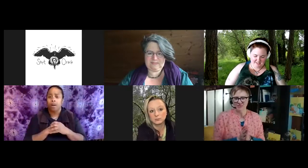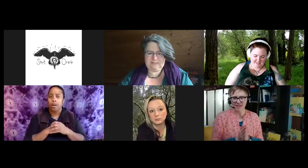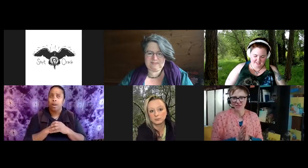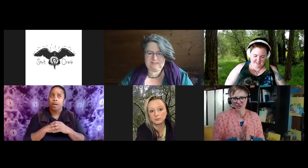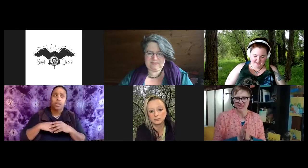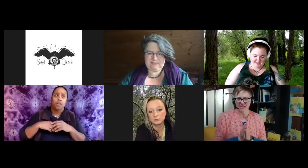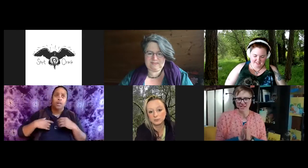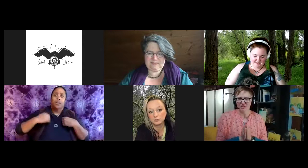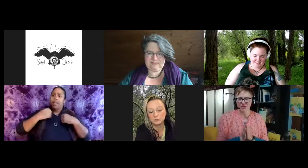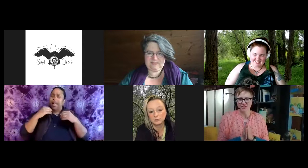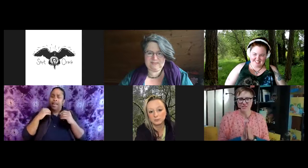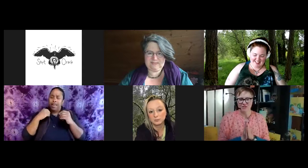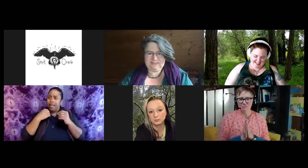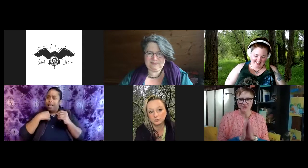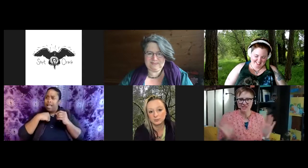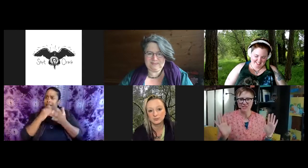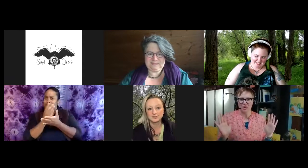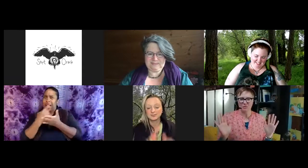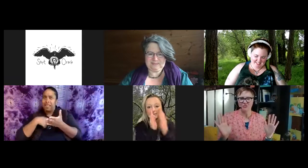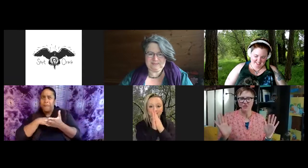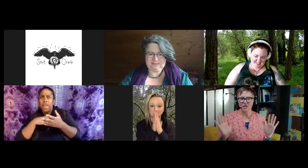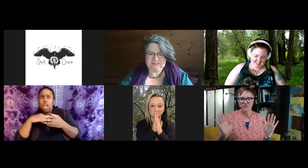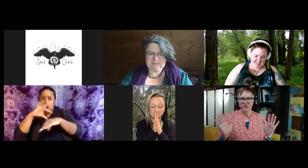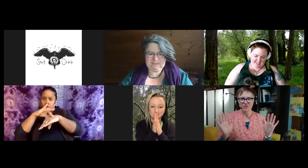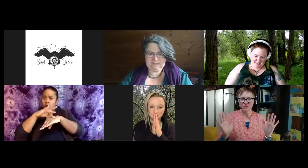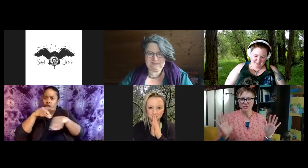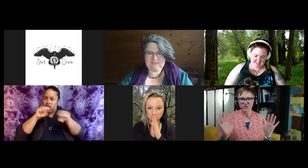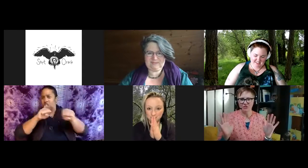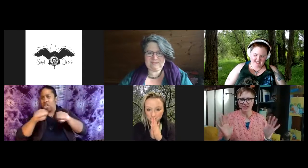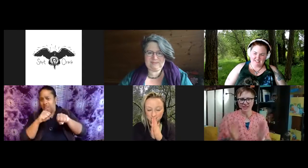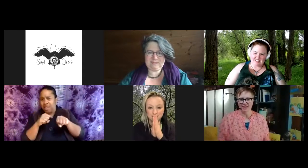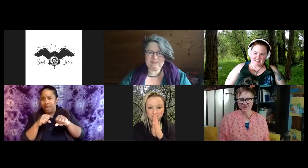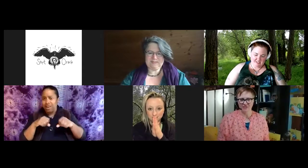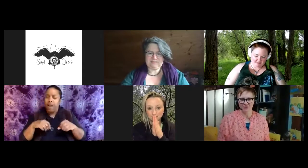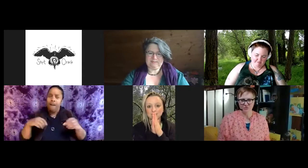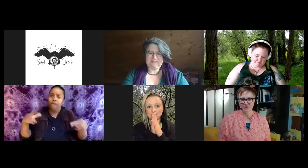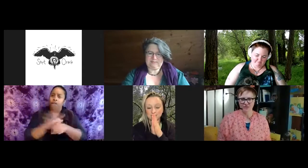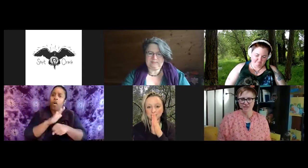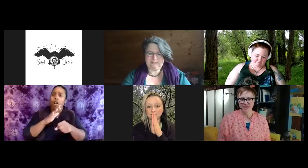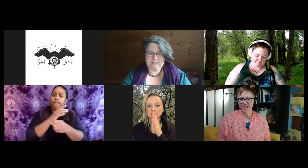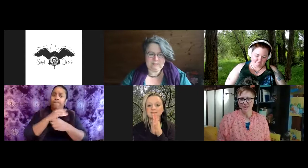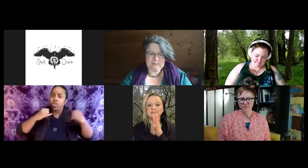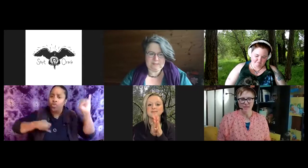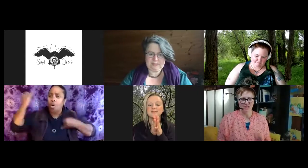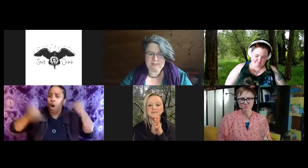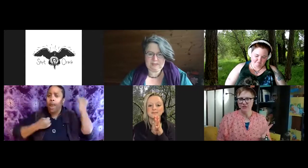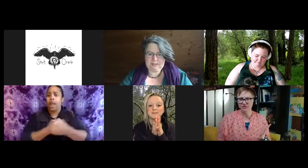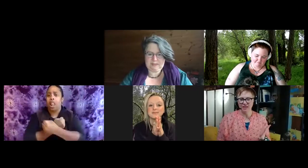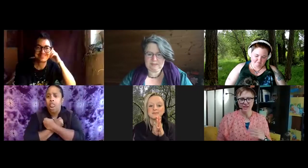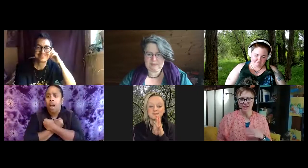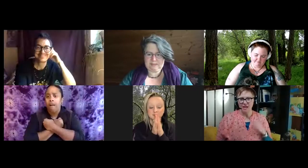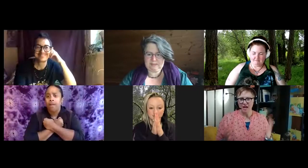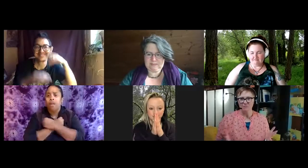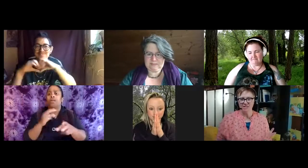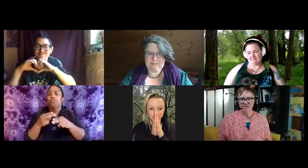earth-shaking. Let's make it earth-shaking, you know. Let's bust things open for goodness, joy, and love in this world. Yeah, just